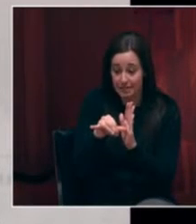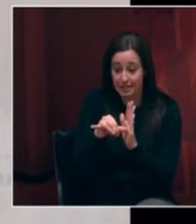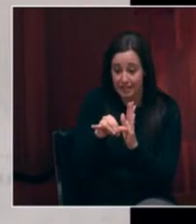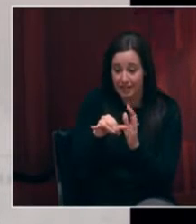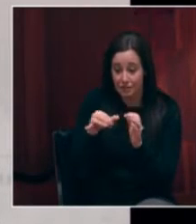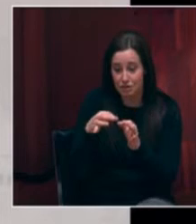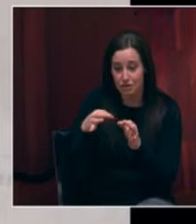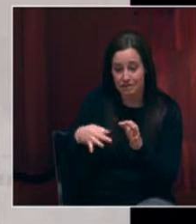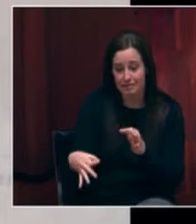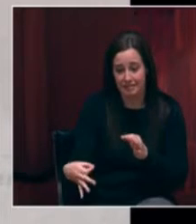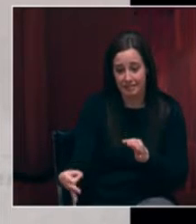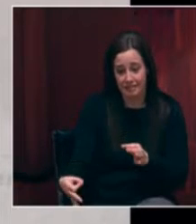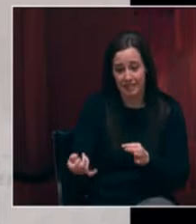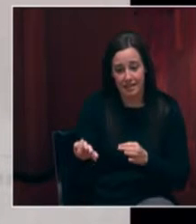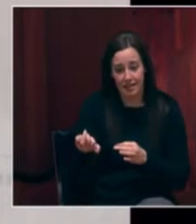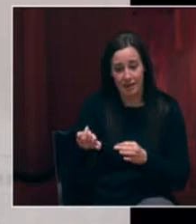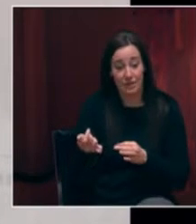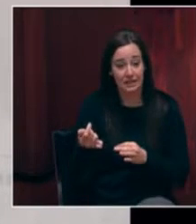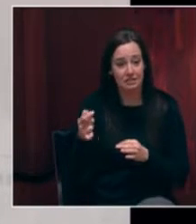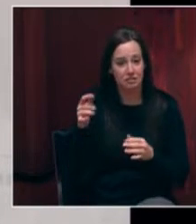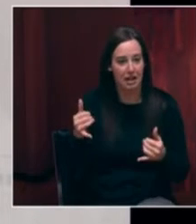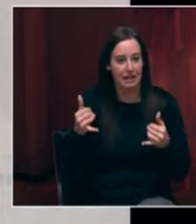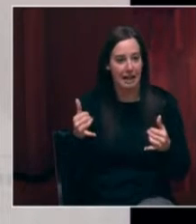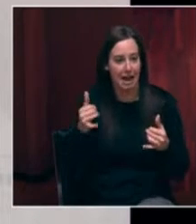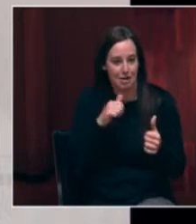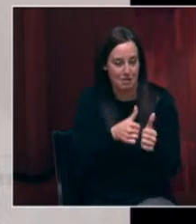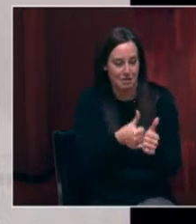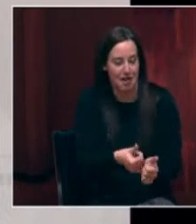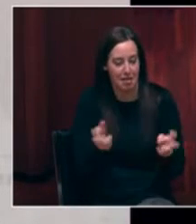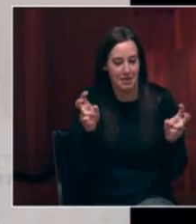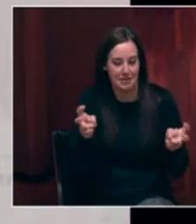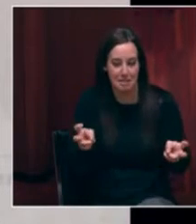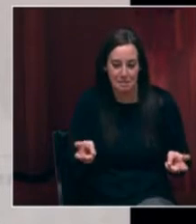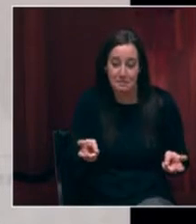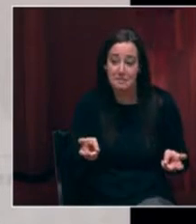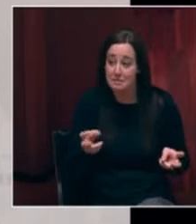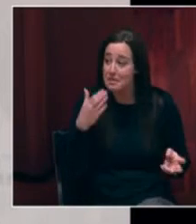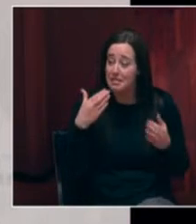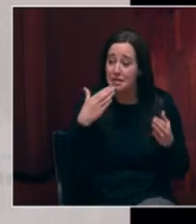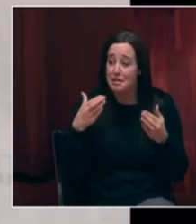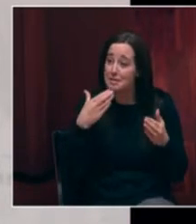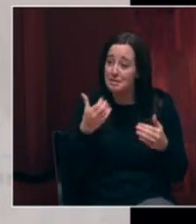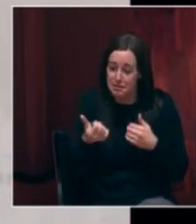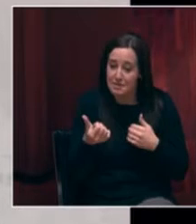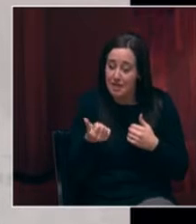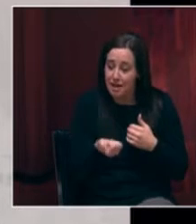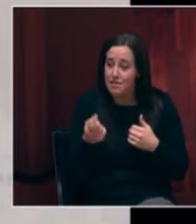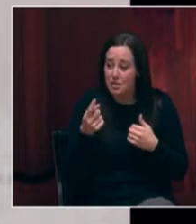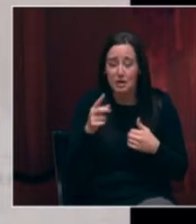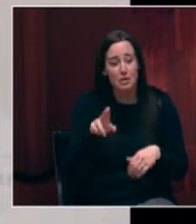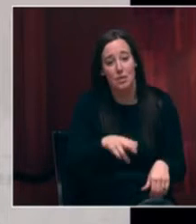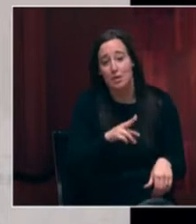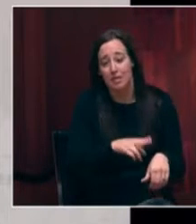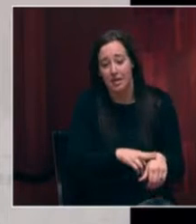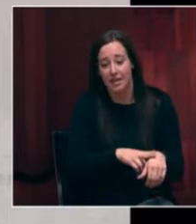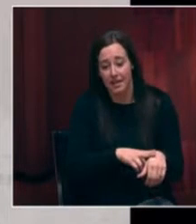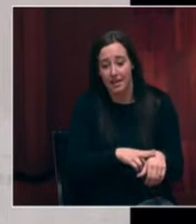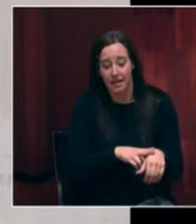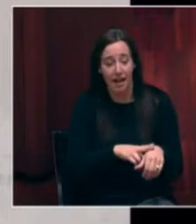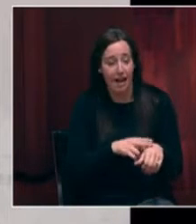minutes behind. So we should be on topics right now. All right. So thank you, everyone. Yes, it seems like I normally make an